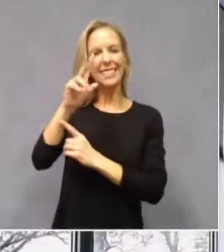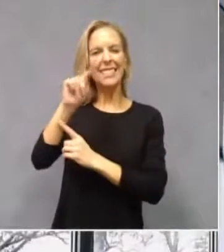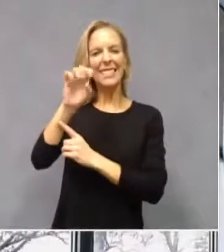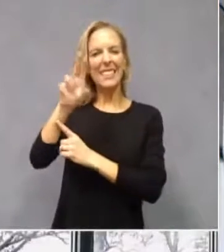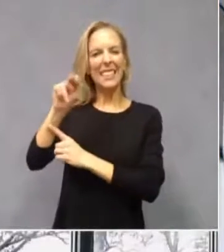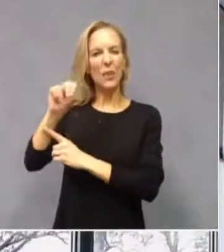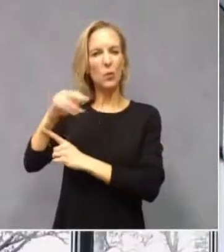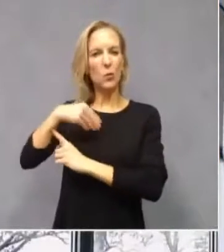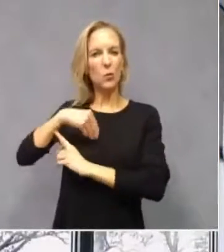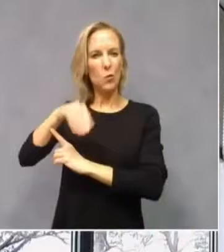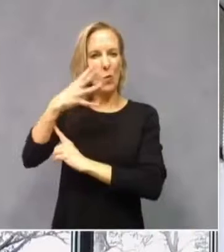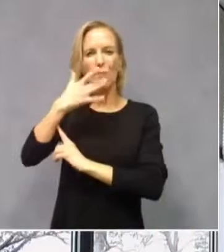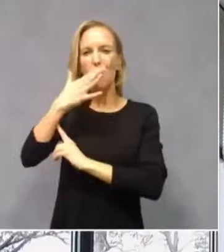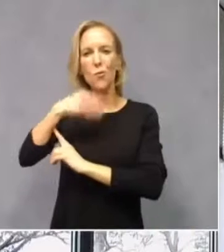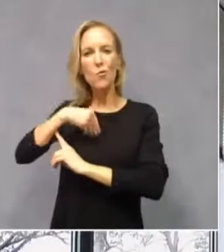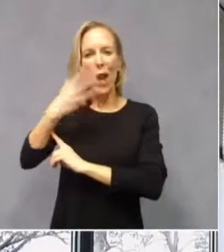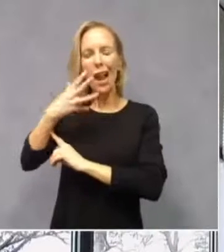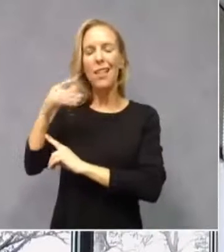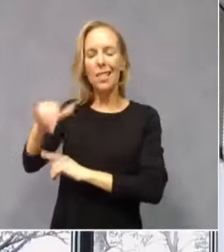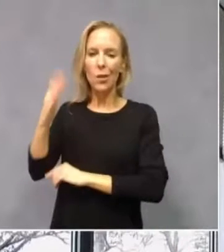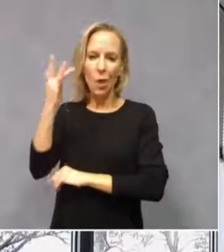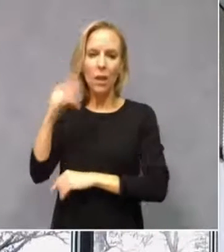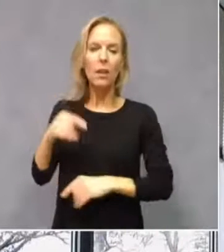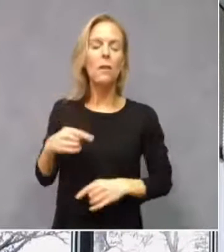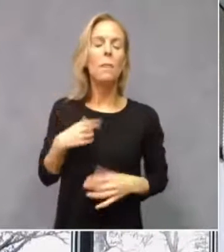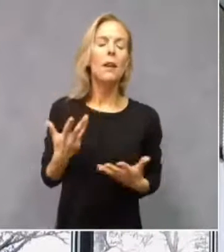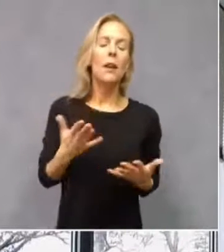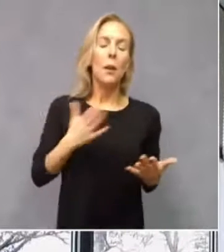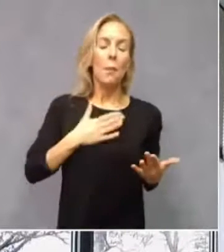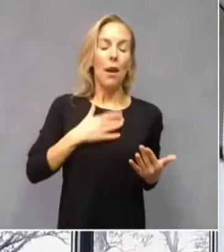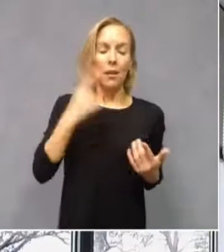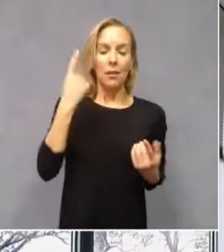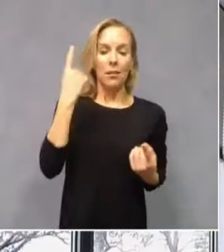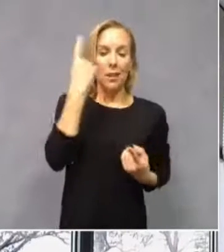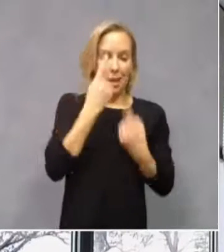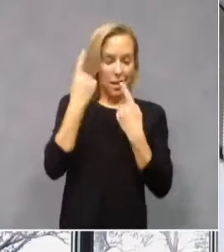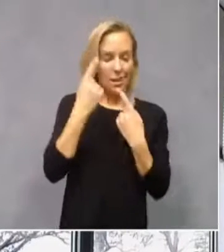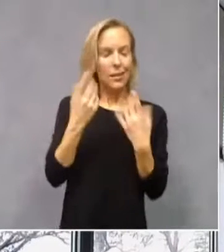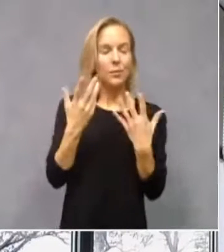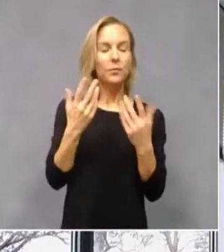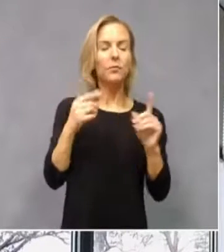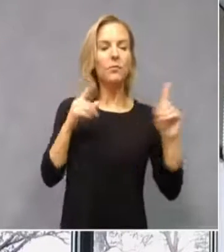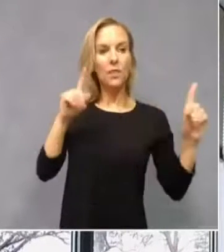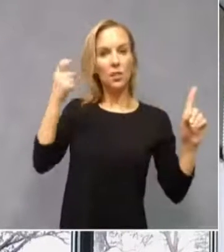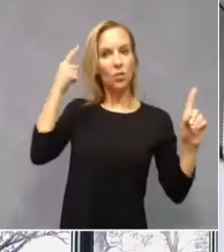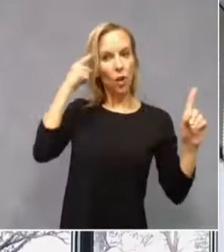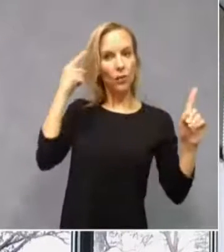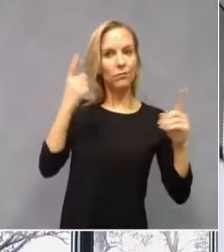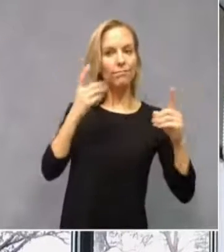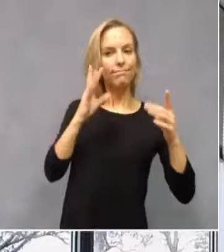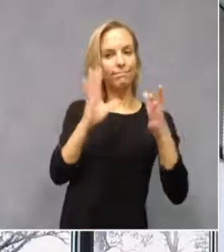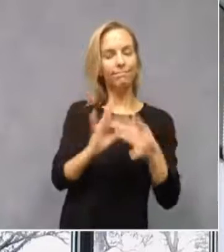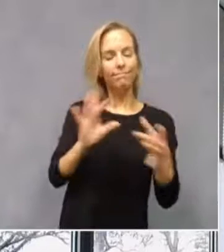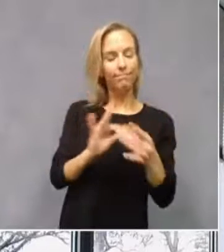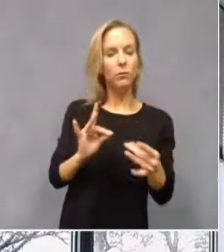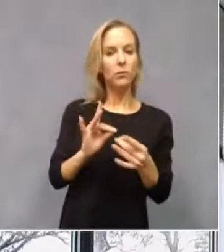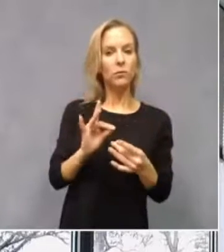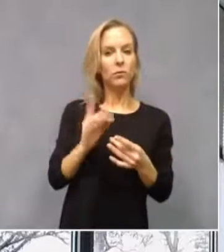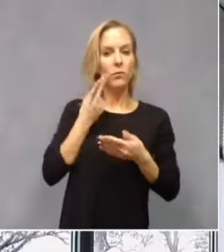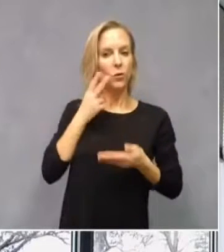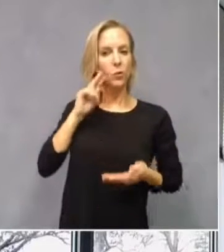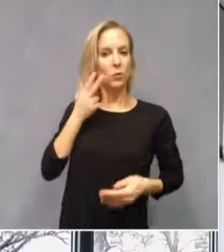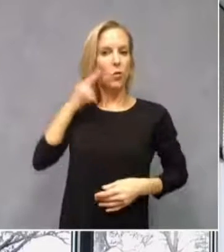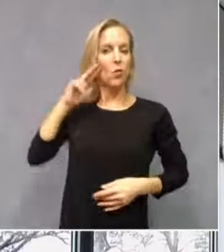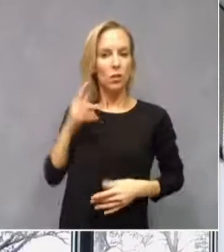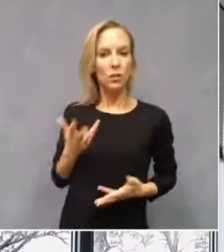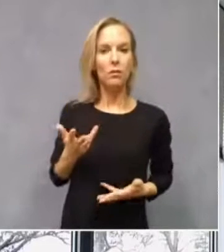few concluding thoughts on this. The governor has shared over the last few days that we had for a period